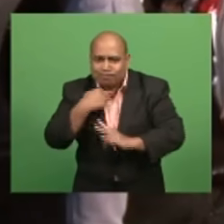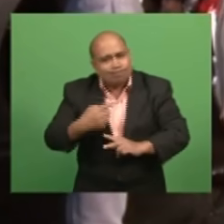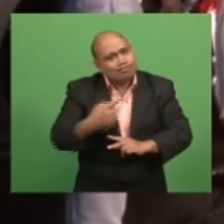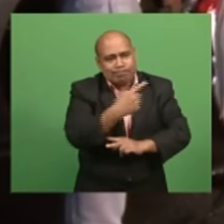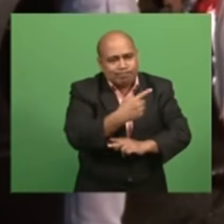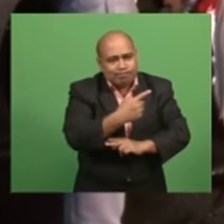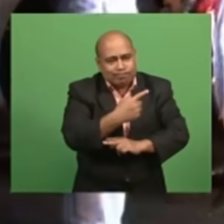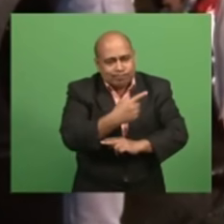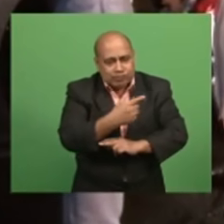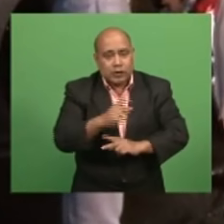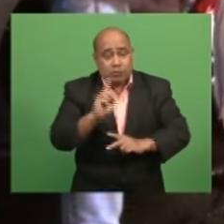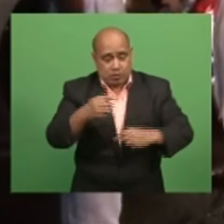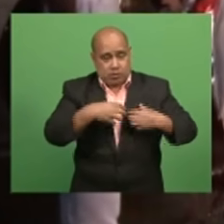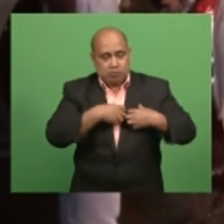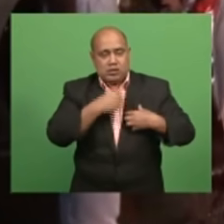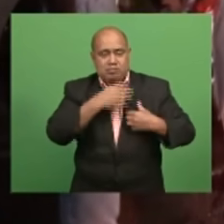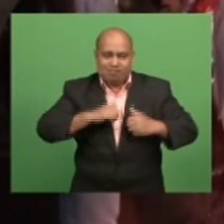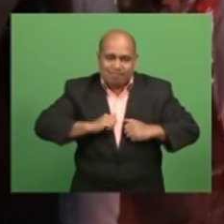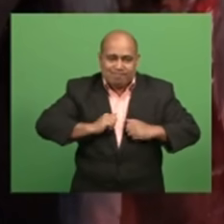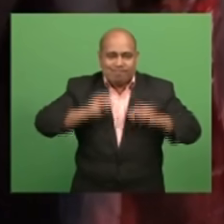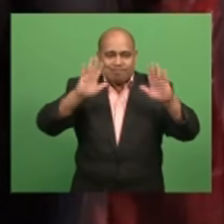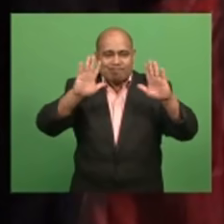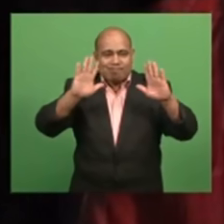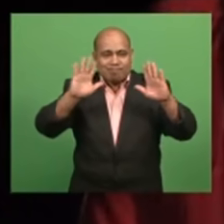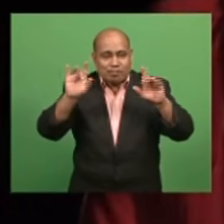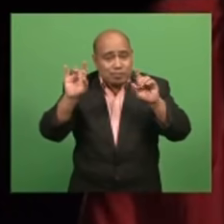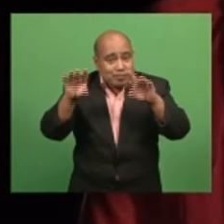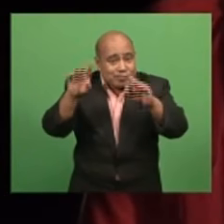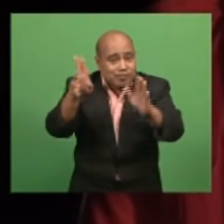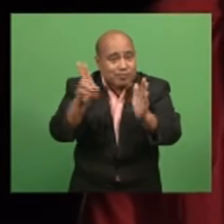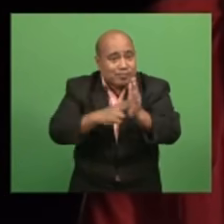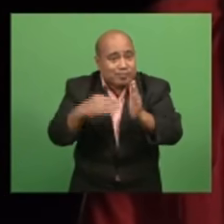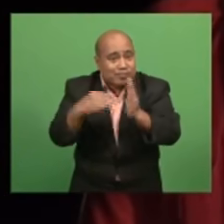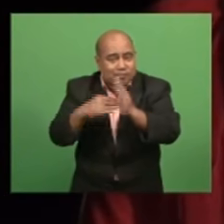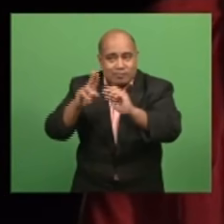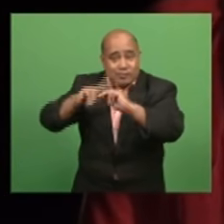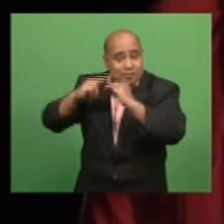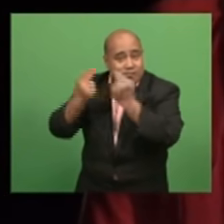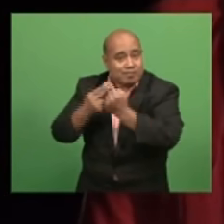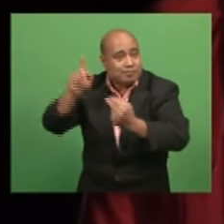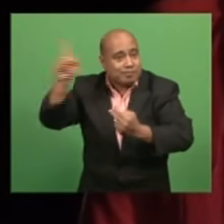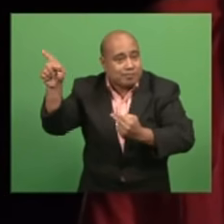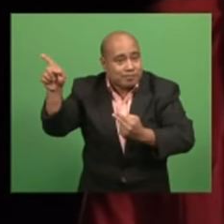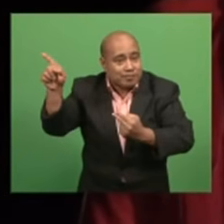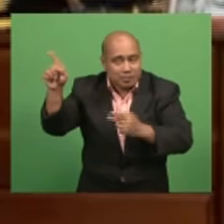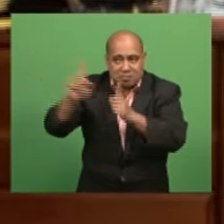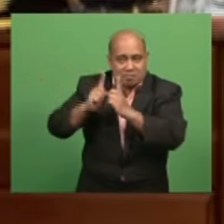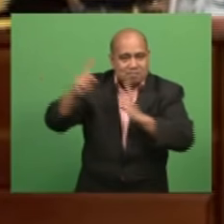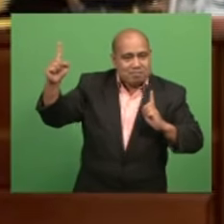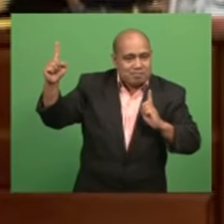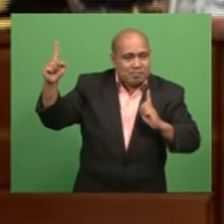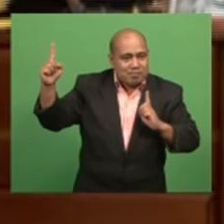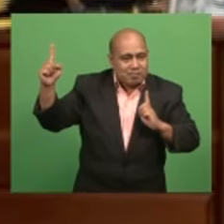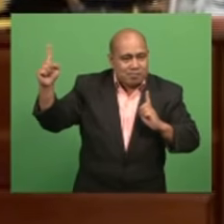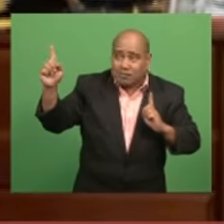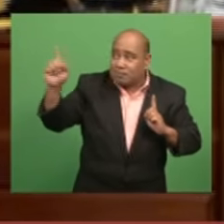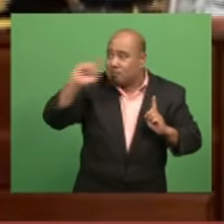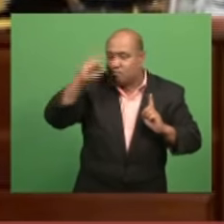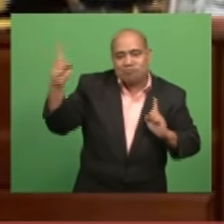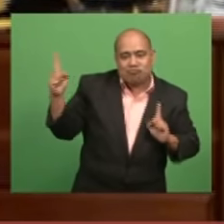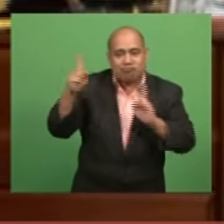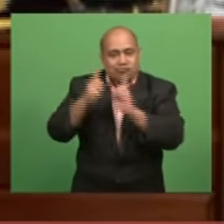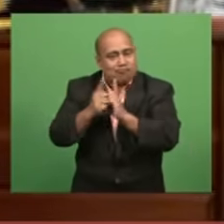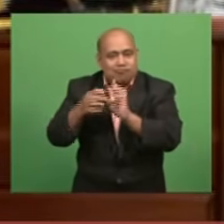within our brave Aussie and Kiwi families cannot be diminished by distance or disease. Fiji, New Zealand and